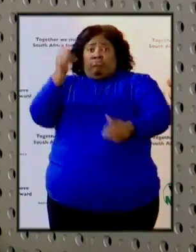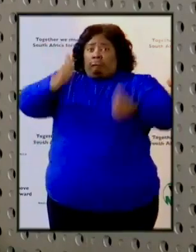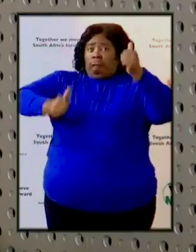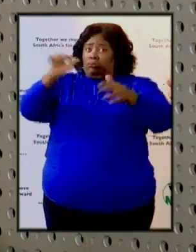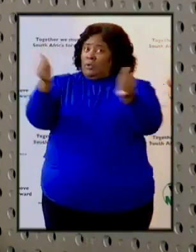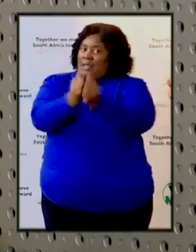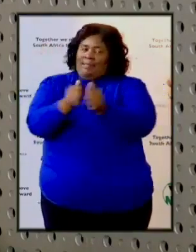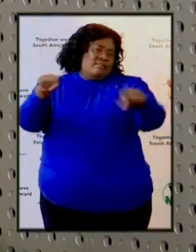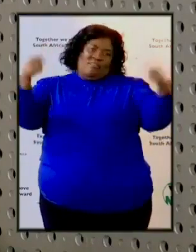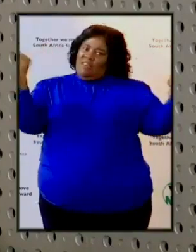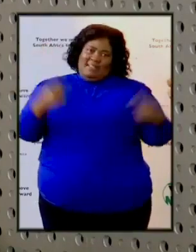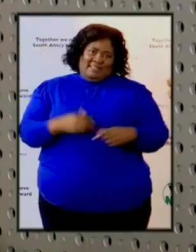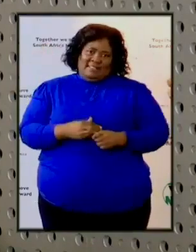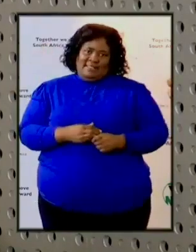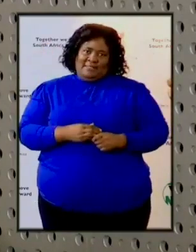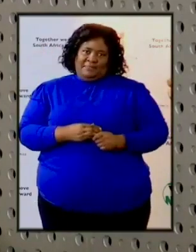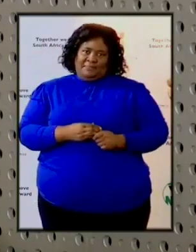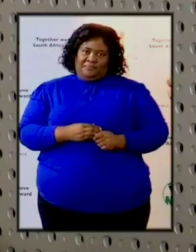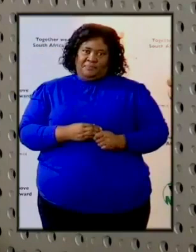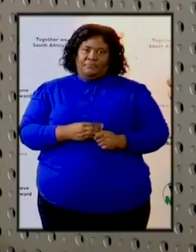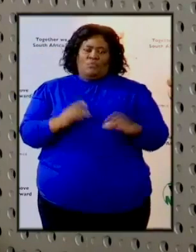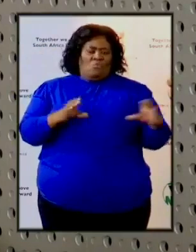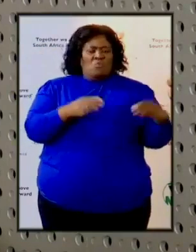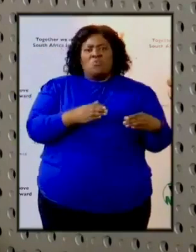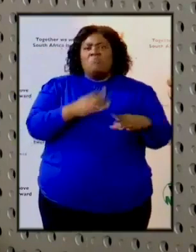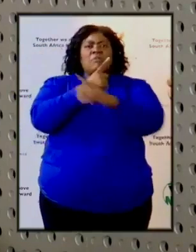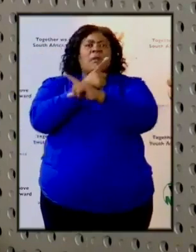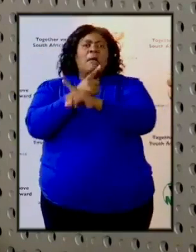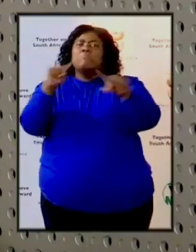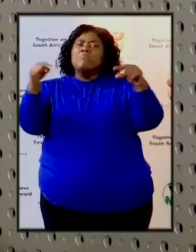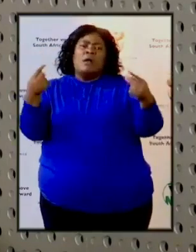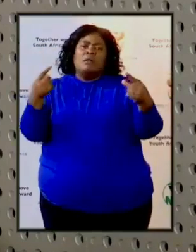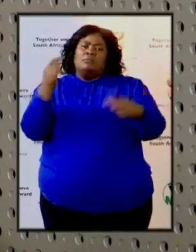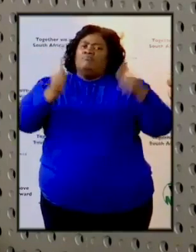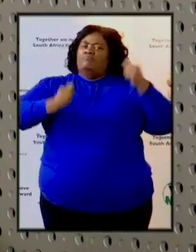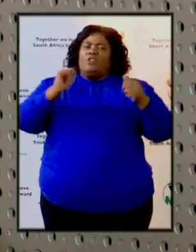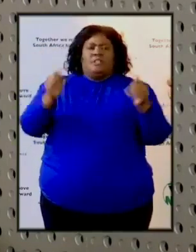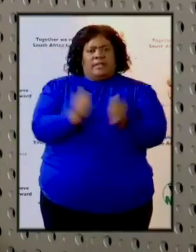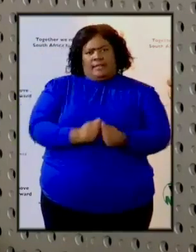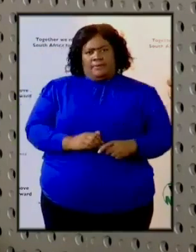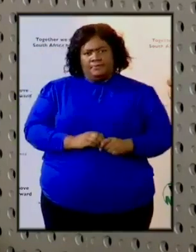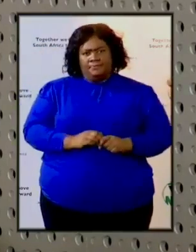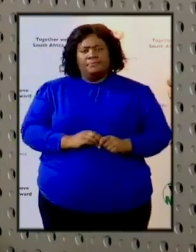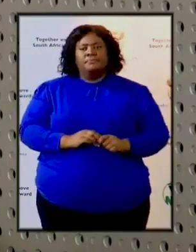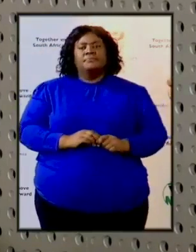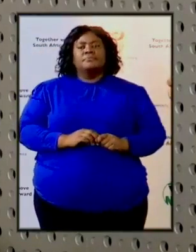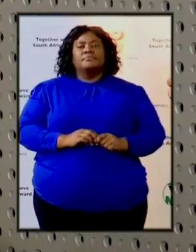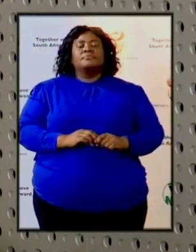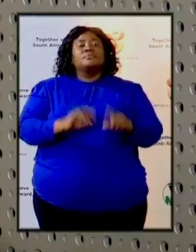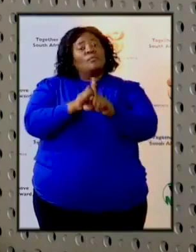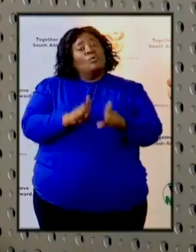run as a club or as a group. But you also can only do